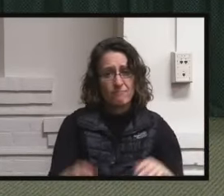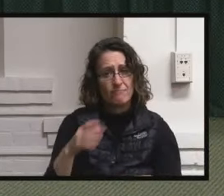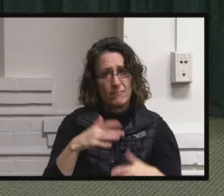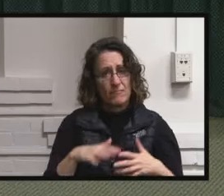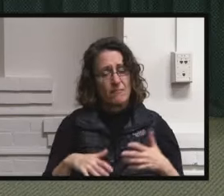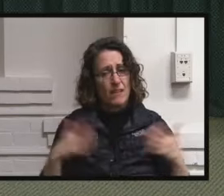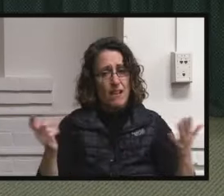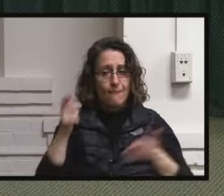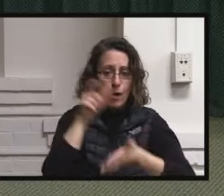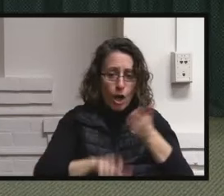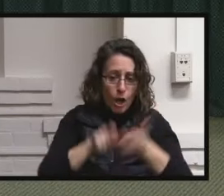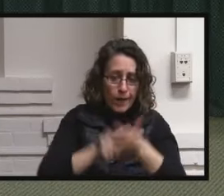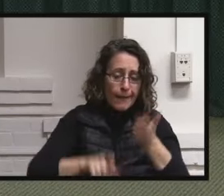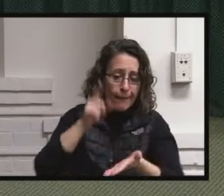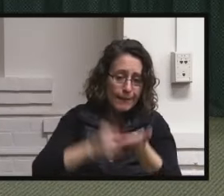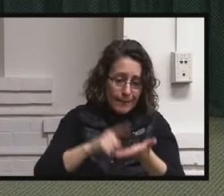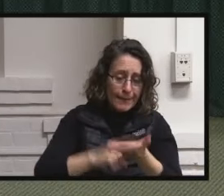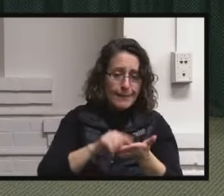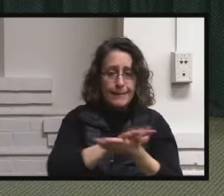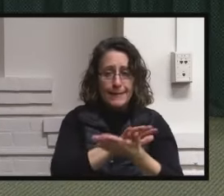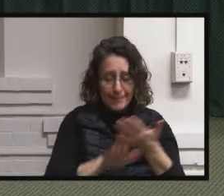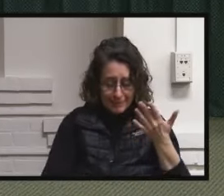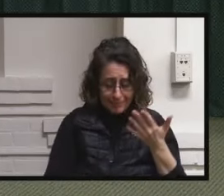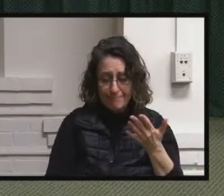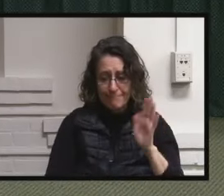private sessions in which we've reviewed the various contractual